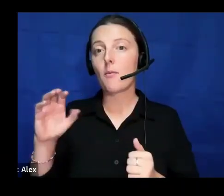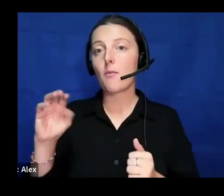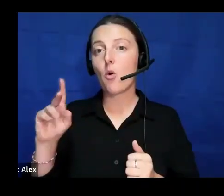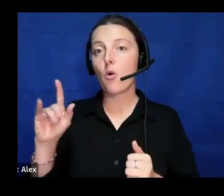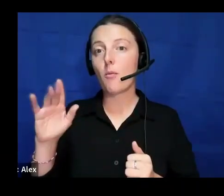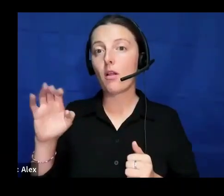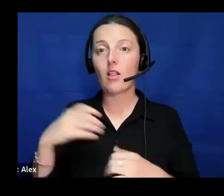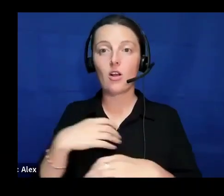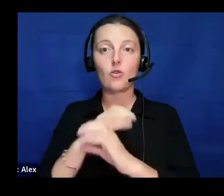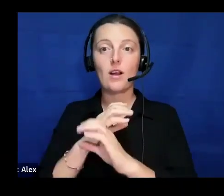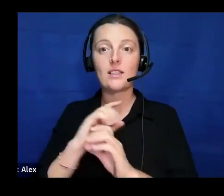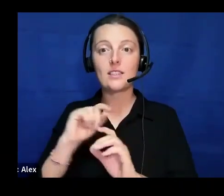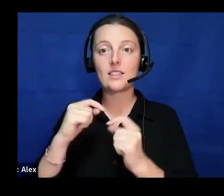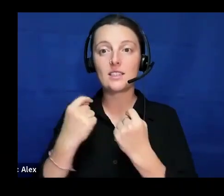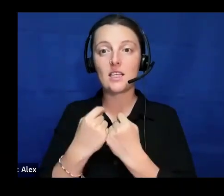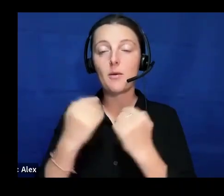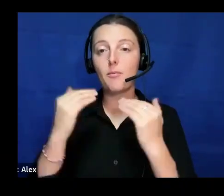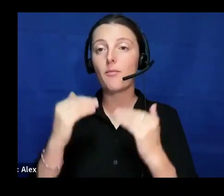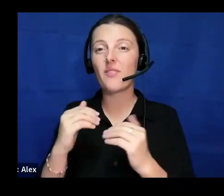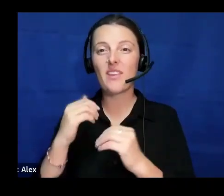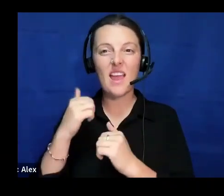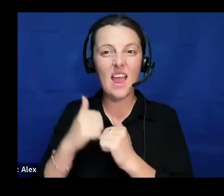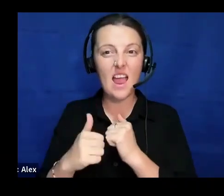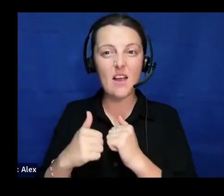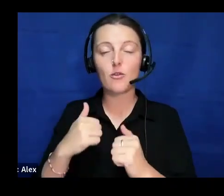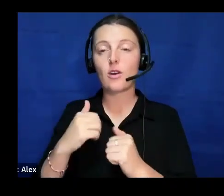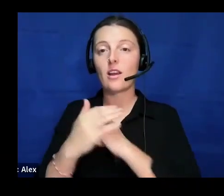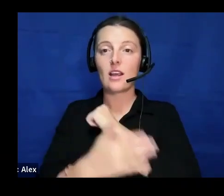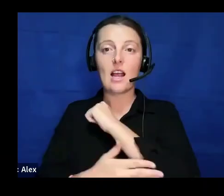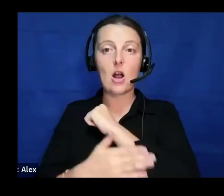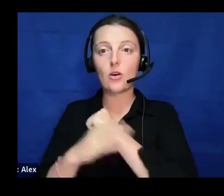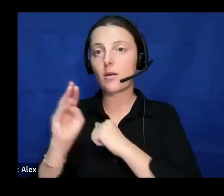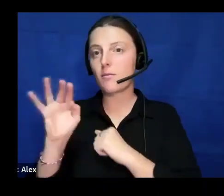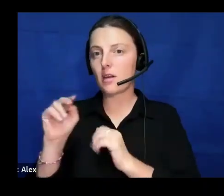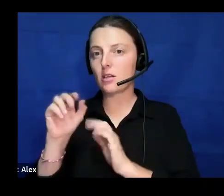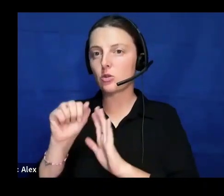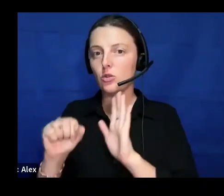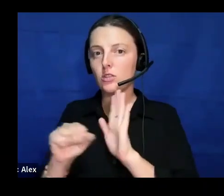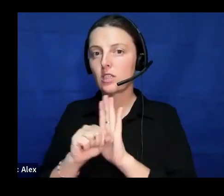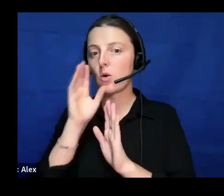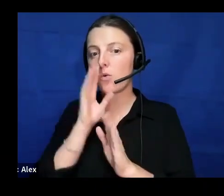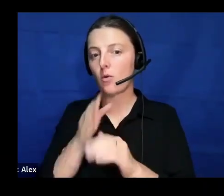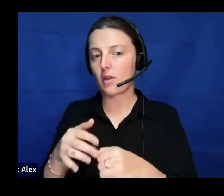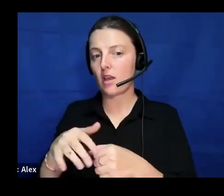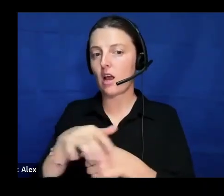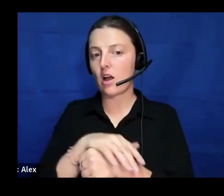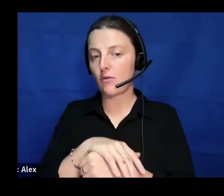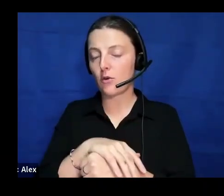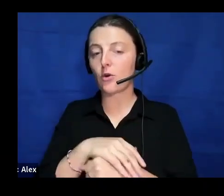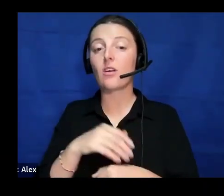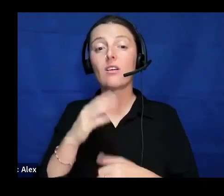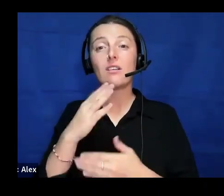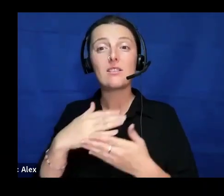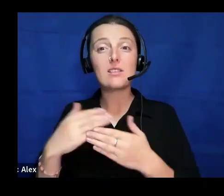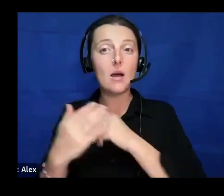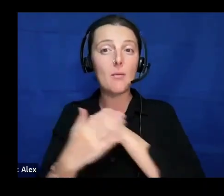of Minnesota is covered by a mobile crisis team. Some teams cover multiple counties, so depending on where you